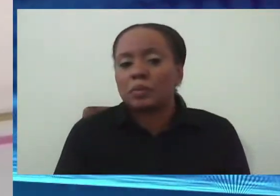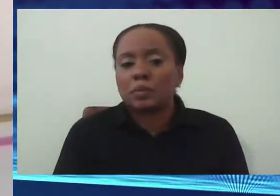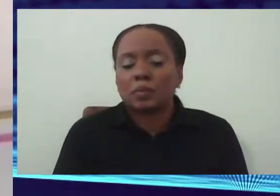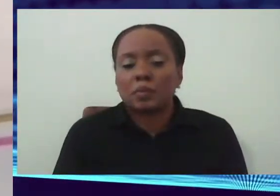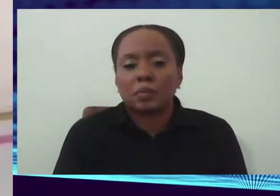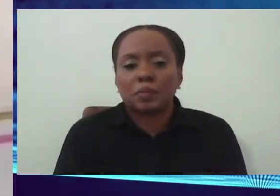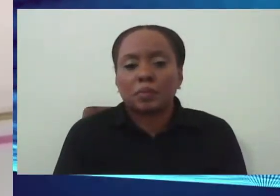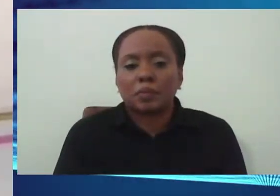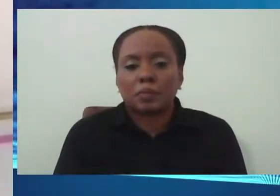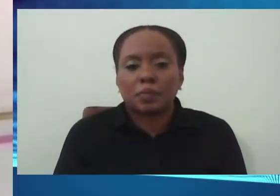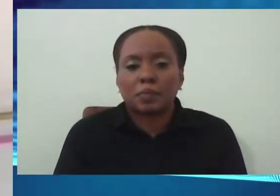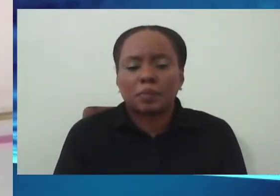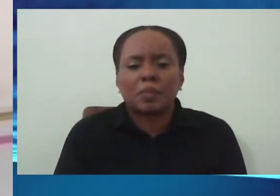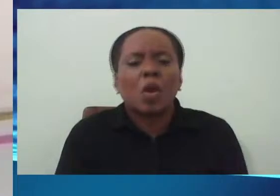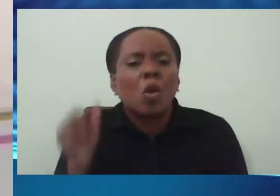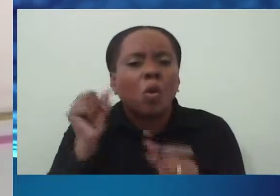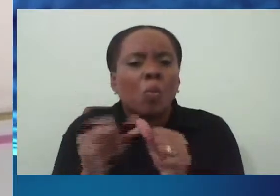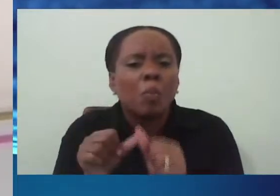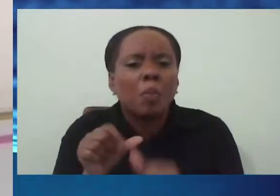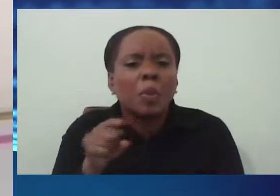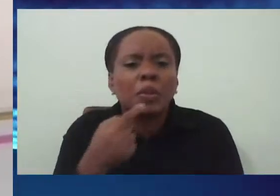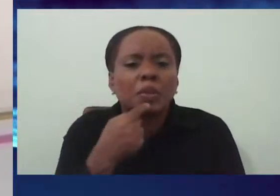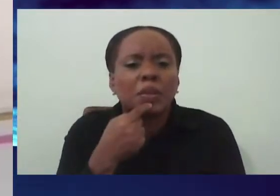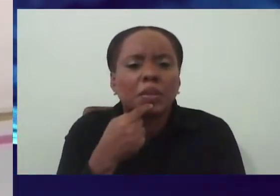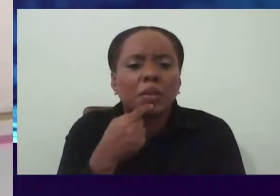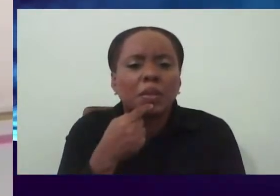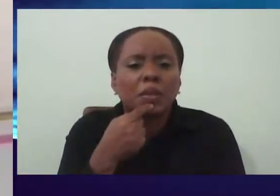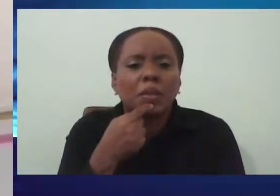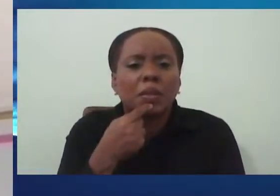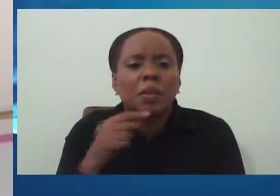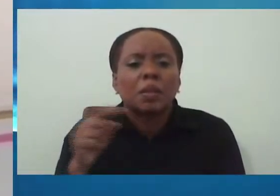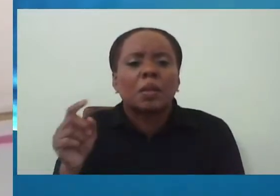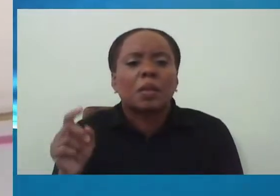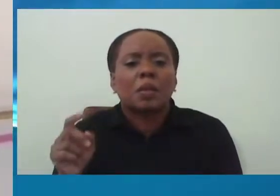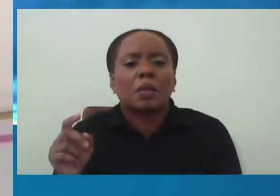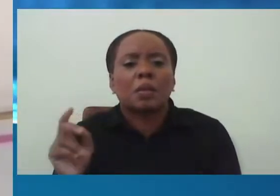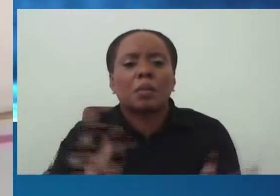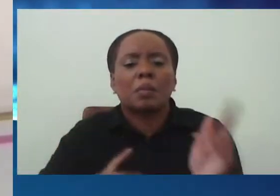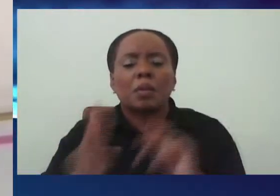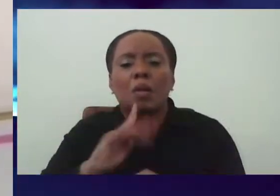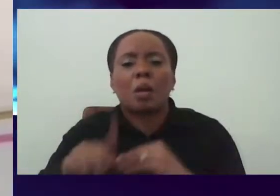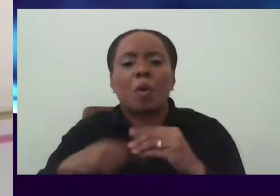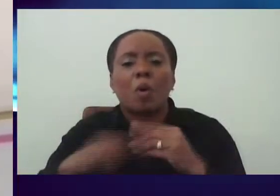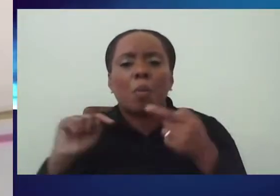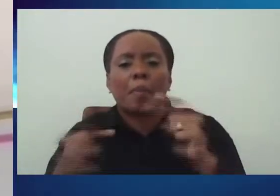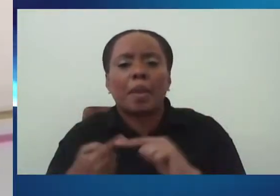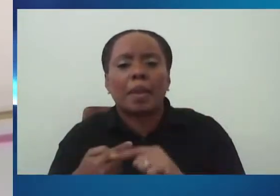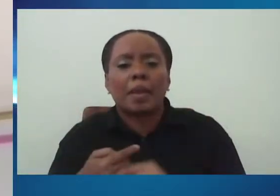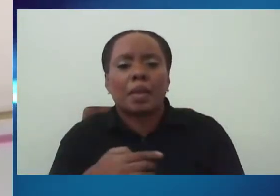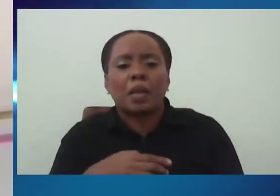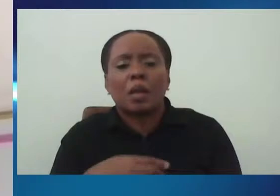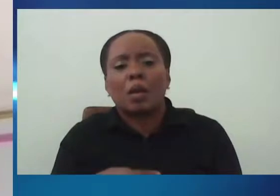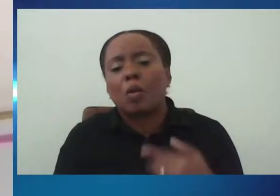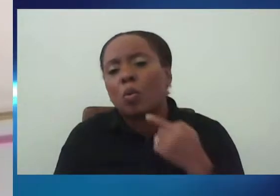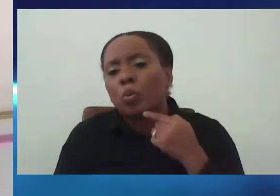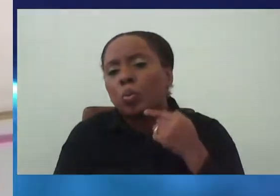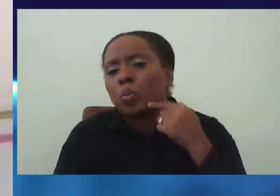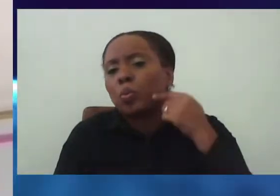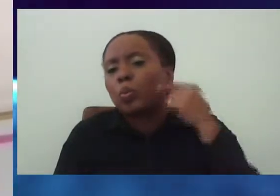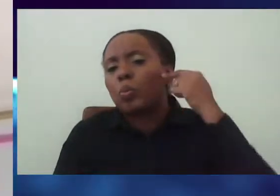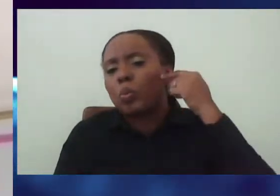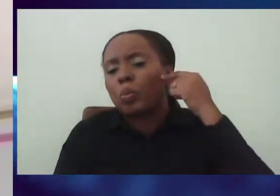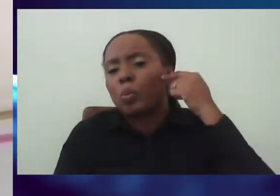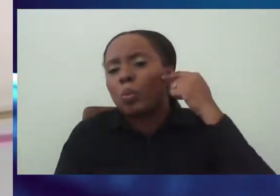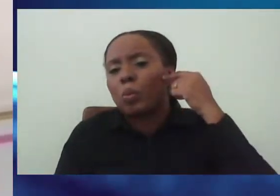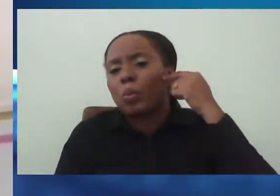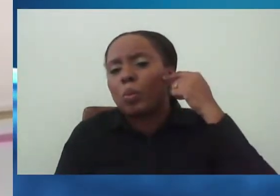said earlier, David, that someone was talking about a lancing pain that was going up the side of their face. Something as simple as a lancing pain could